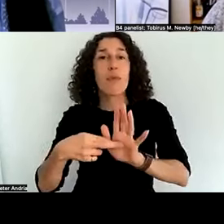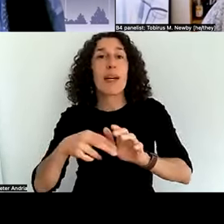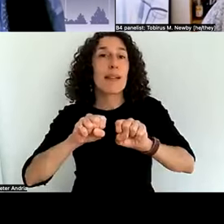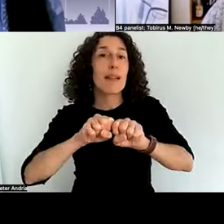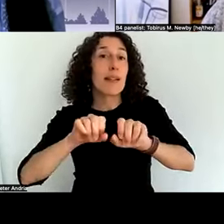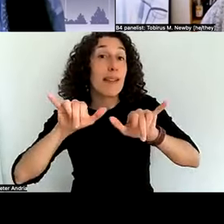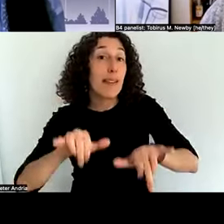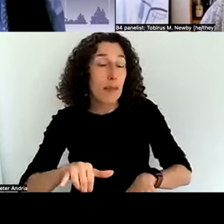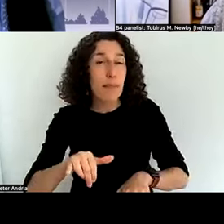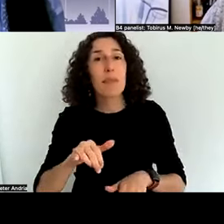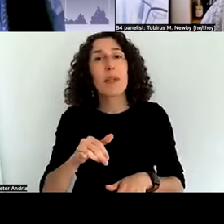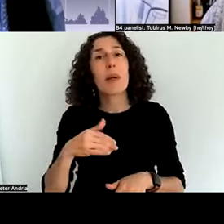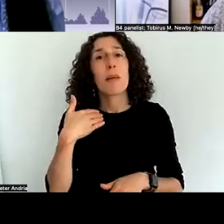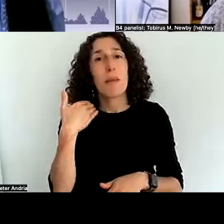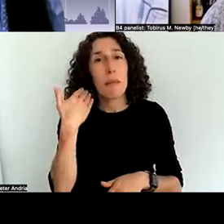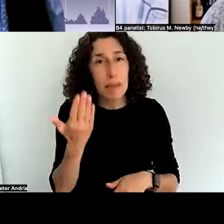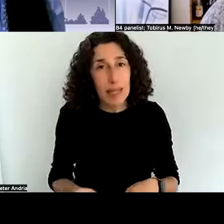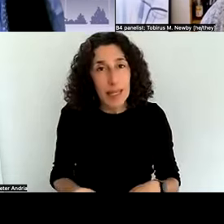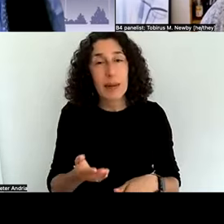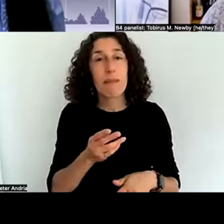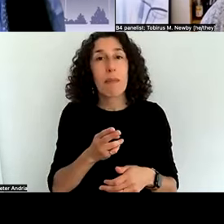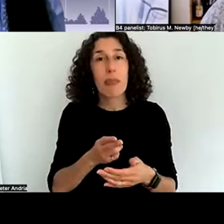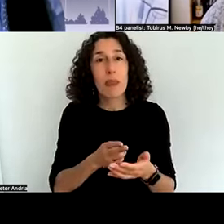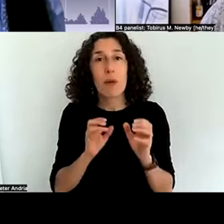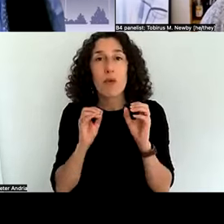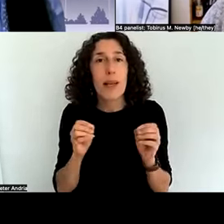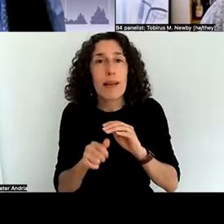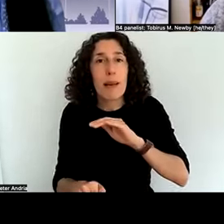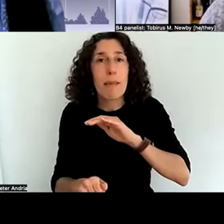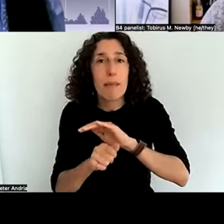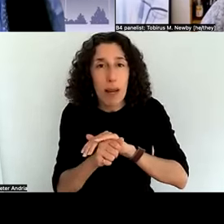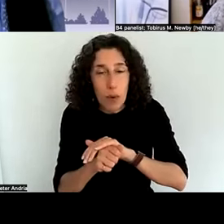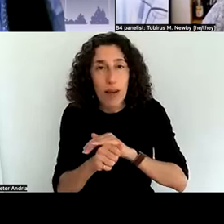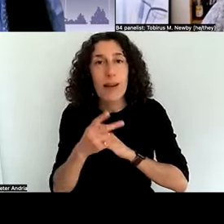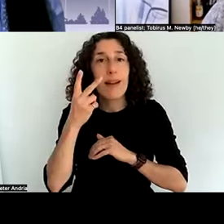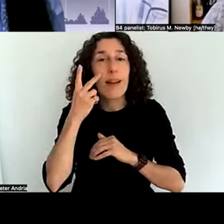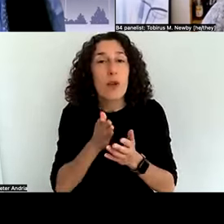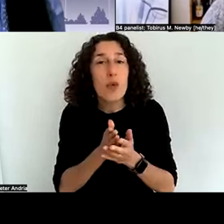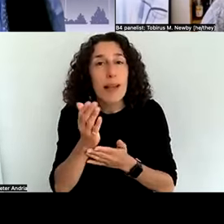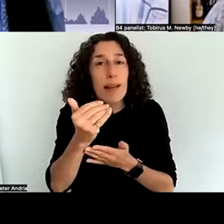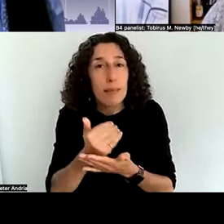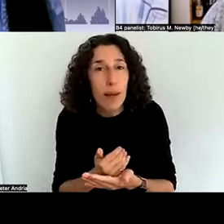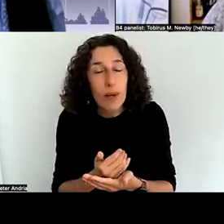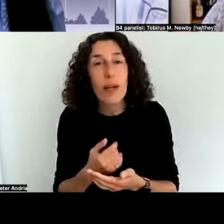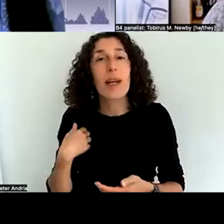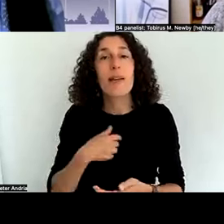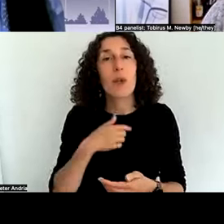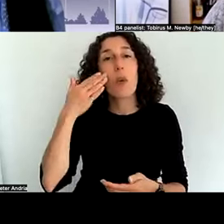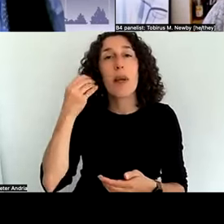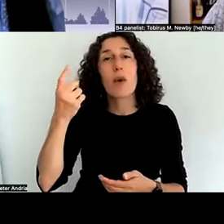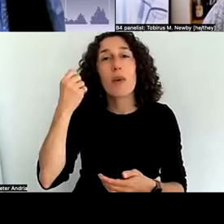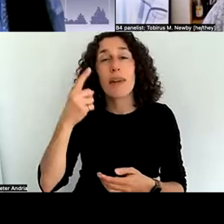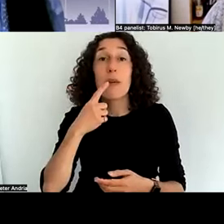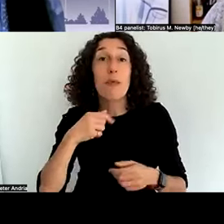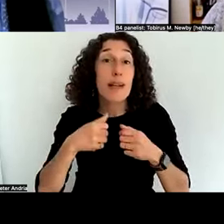think about this campus and I think about the beautiful things about this campus. And I also say, look at this business, this educational business operating as